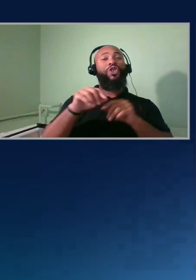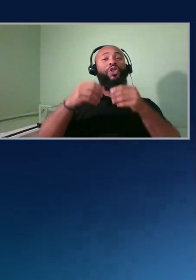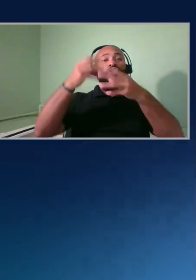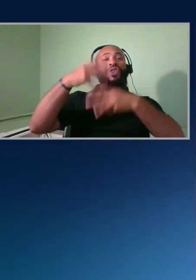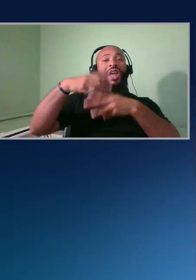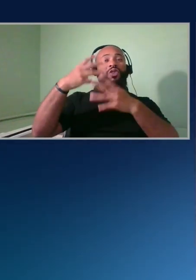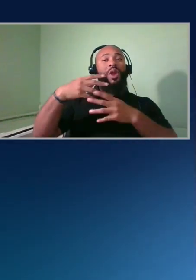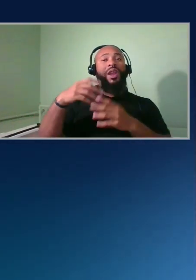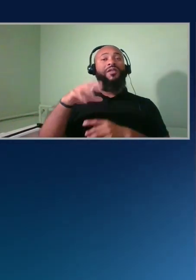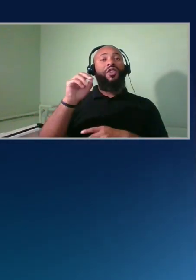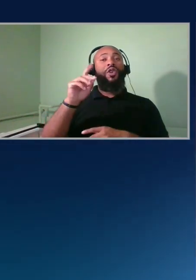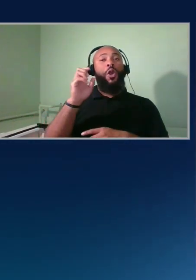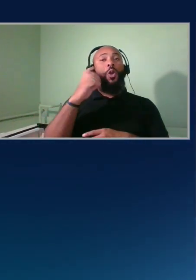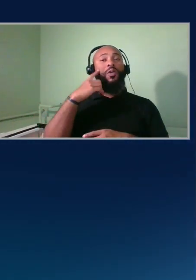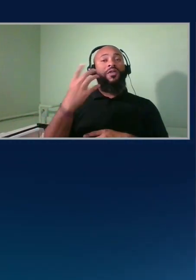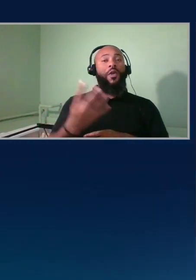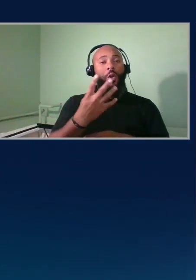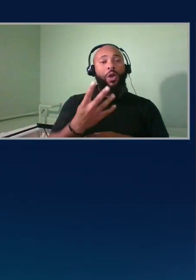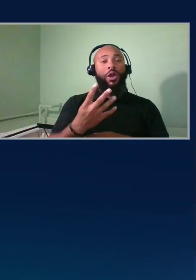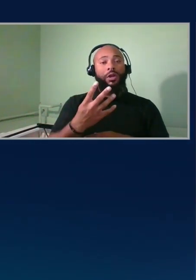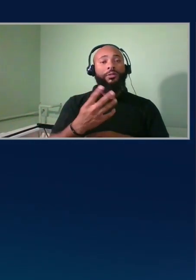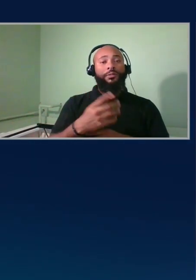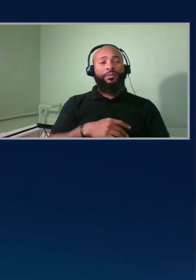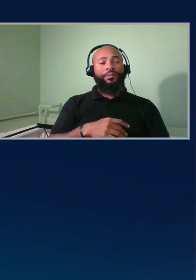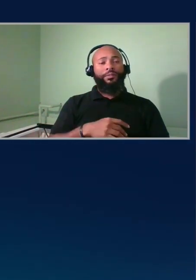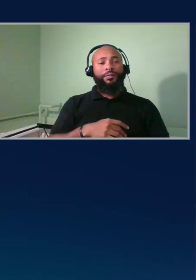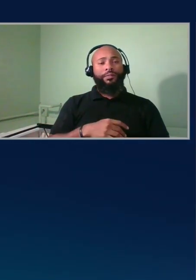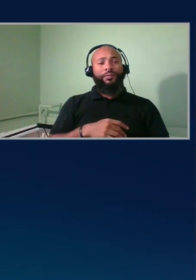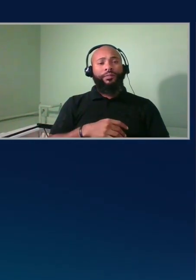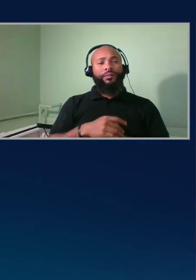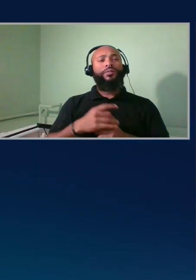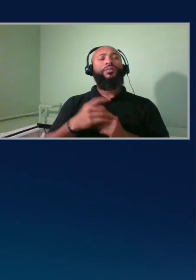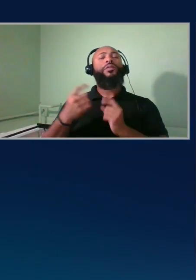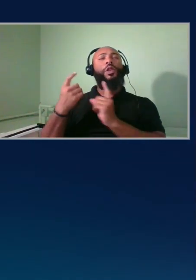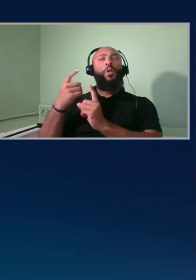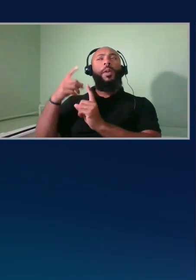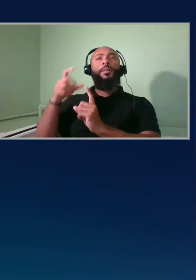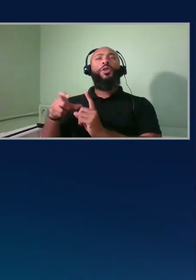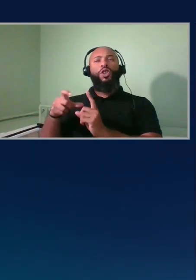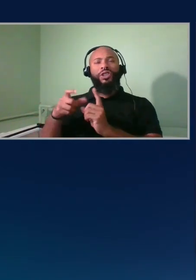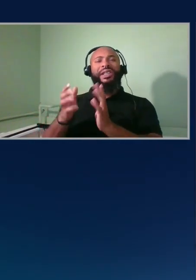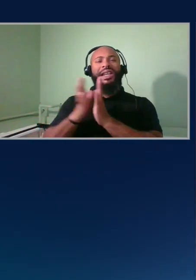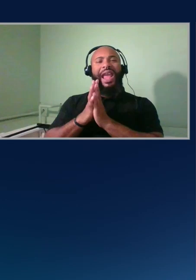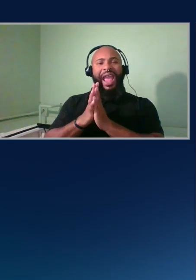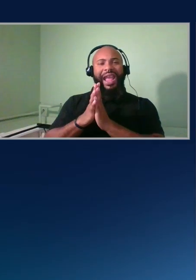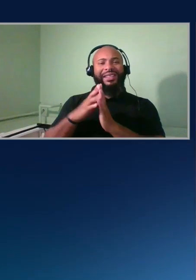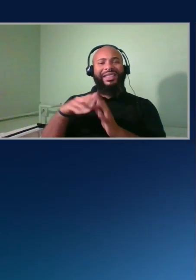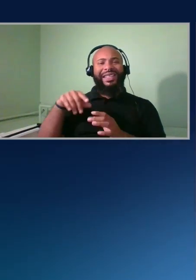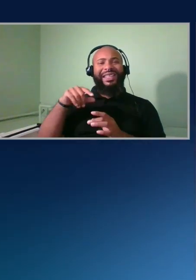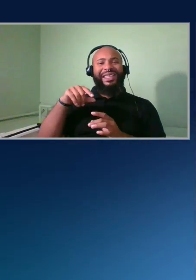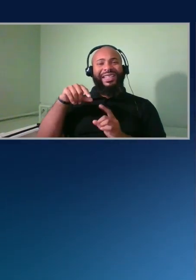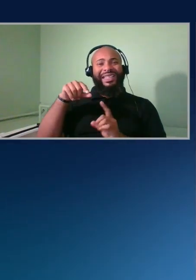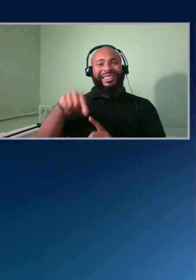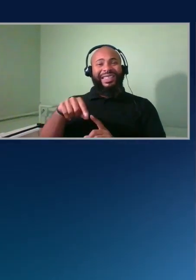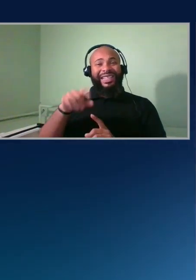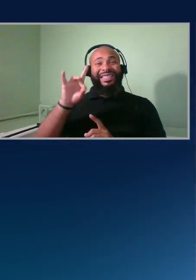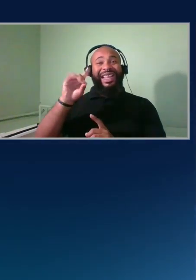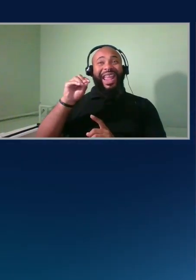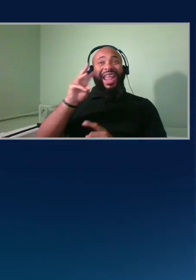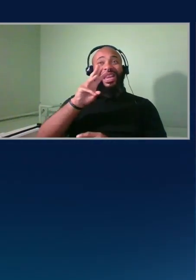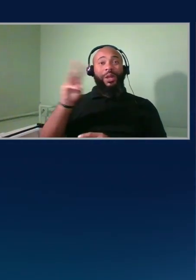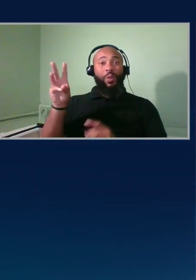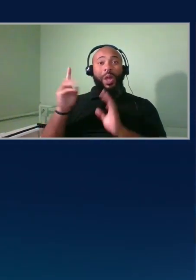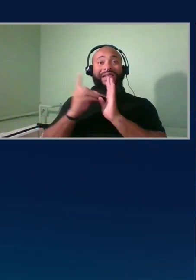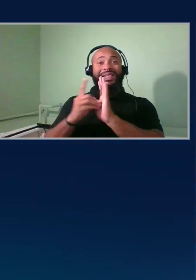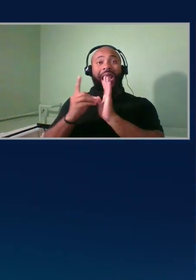that. Yes. And one person said, "Is this an AWS demo or another demo?" And I said, "It is an